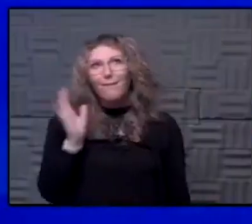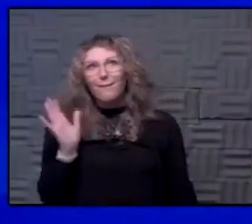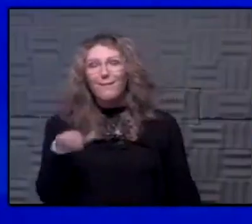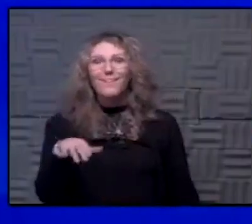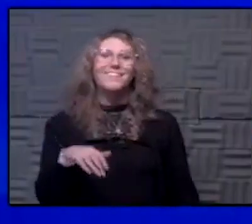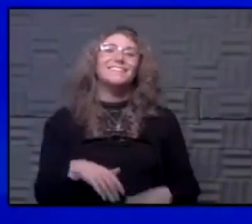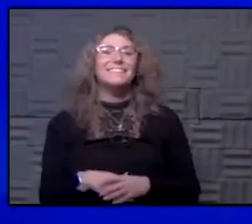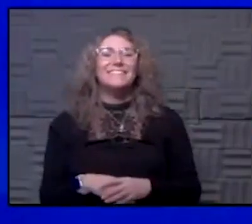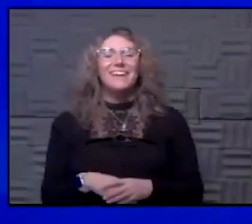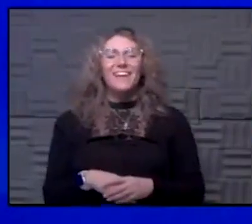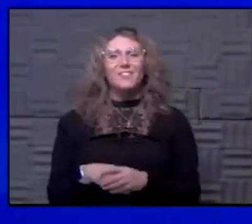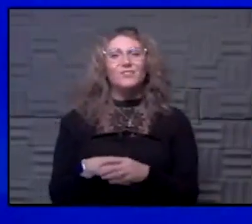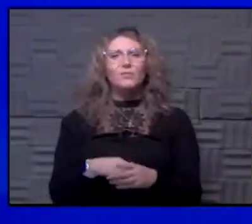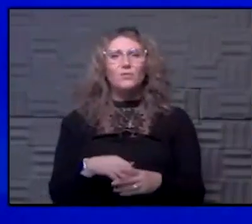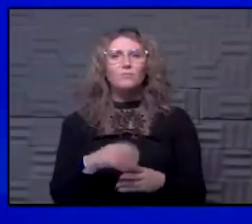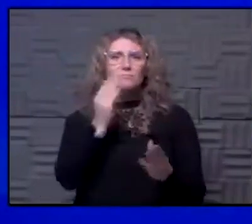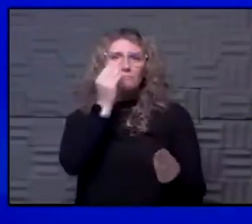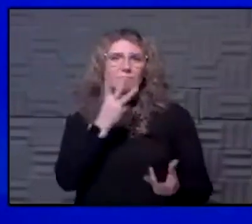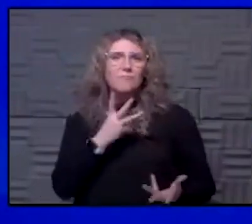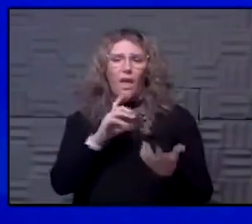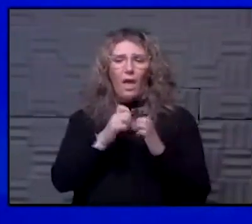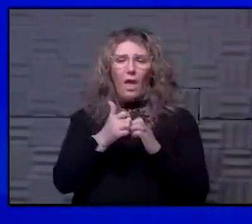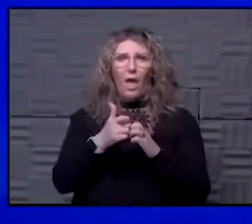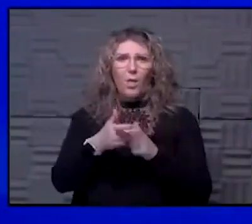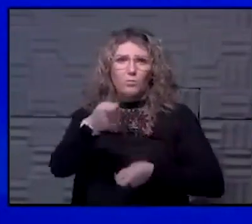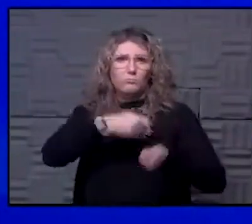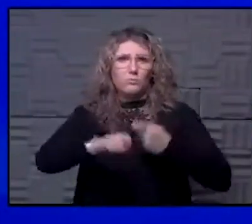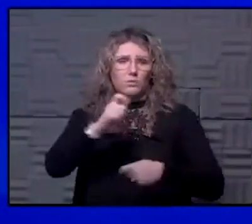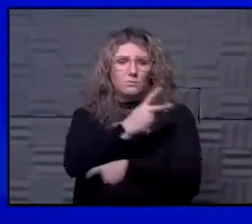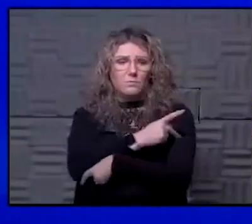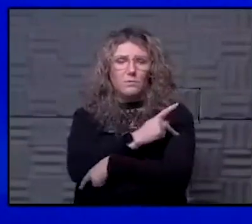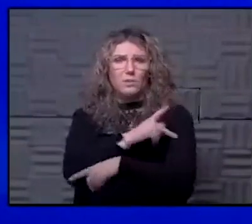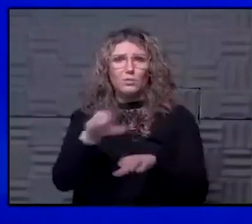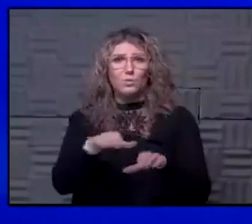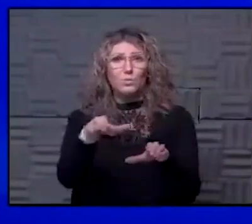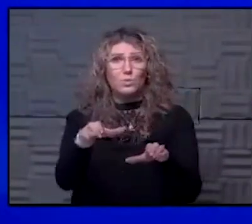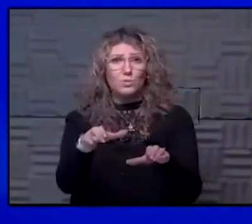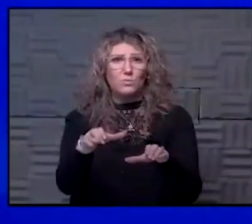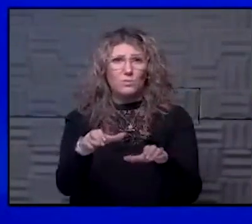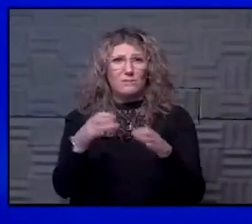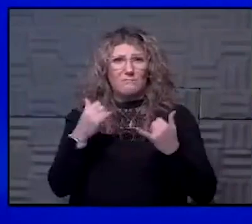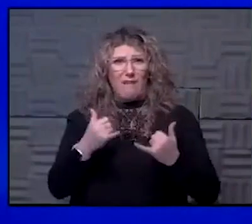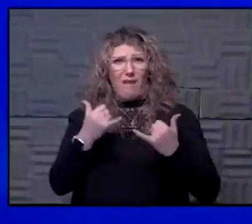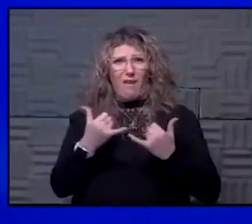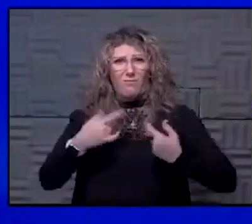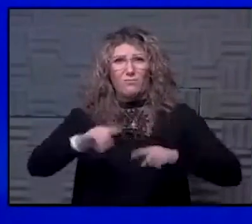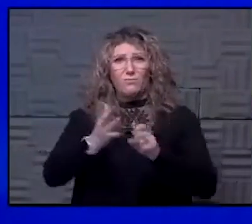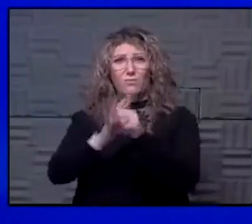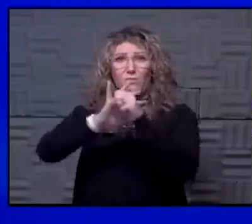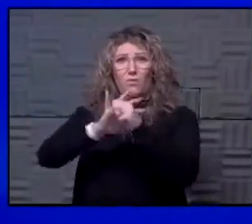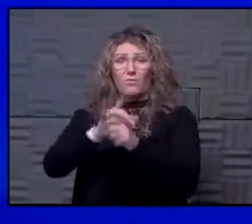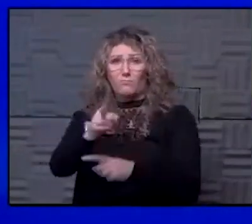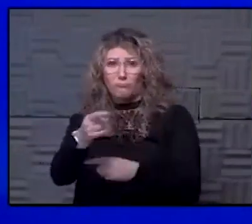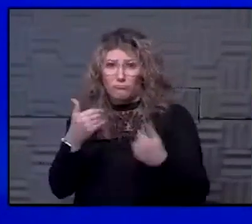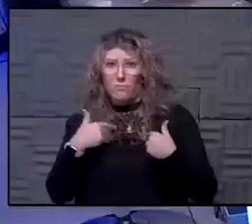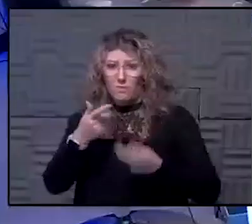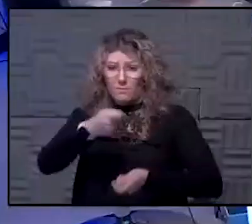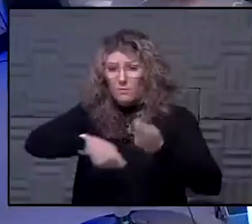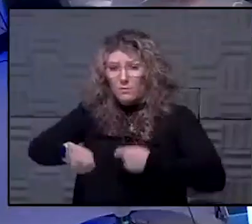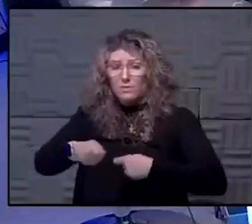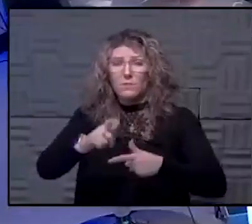So talk to me a little bit, how are transplant patients doing around this time of COVID, and have you transplanted someone who ended up having